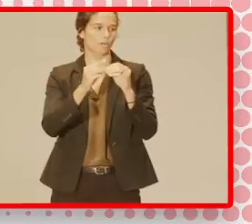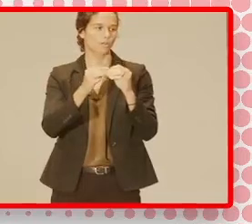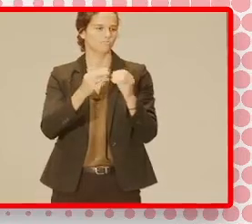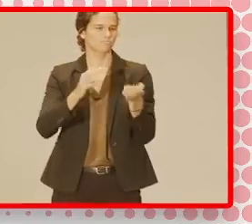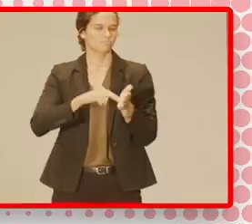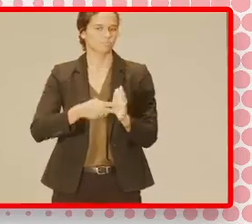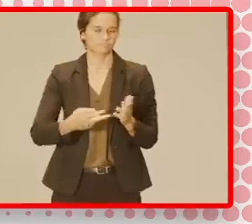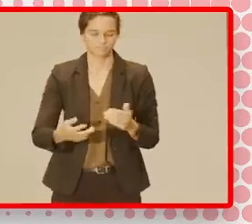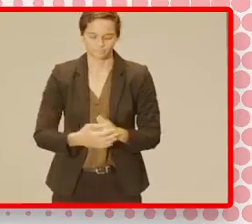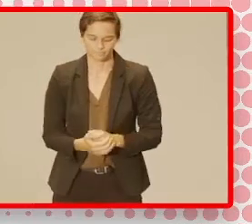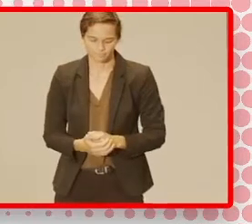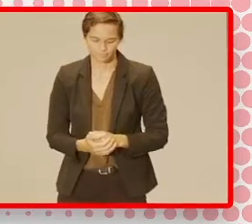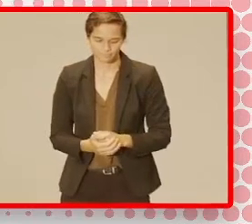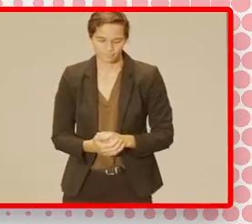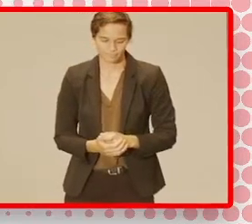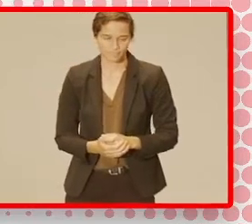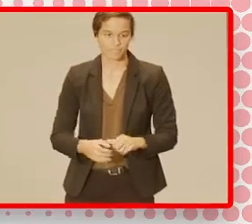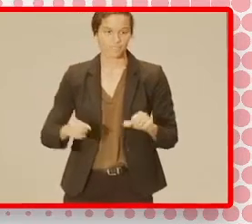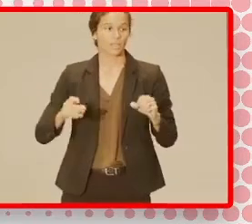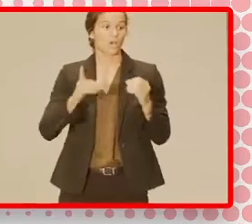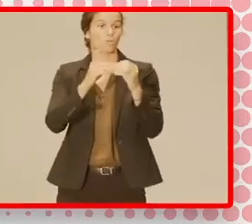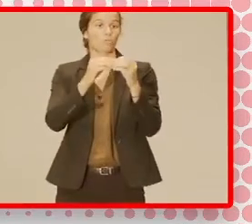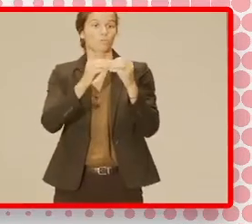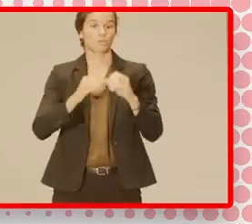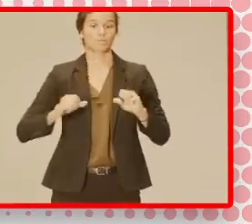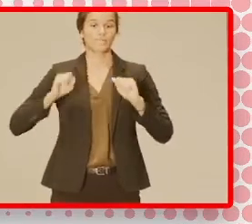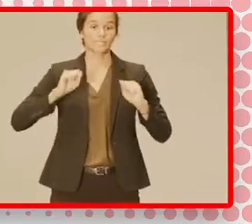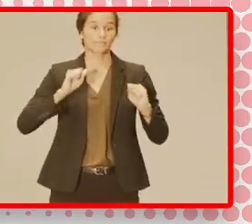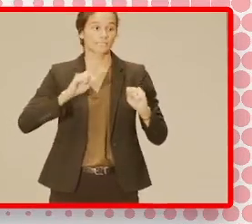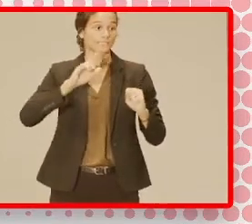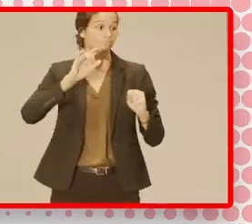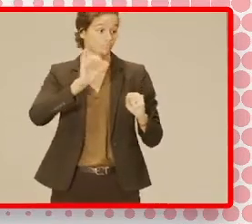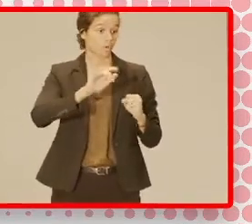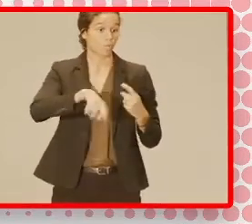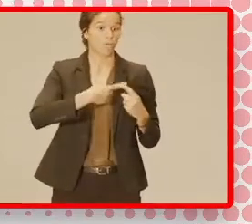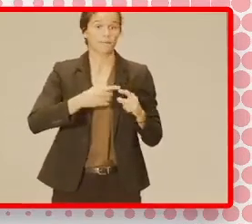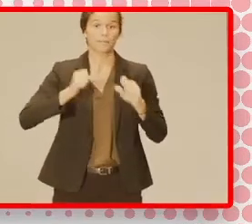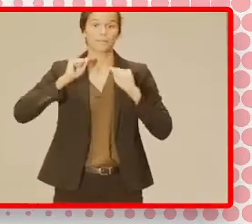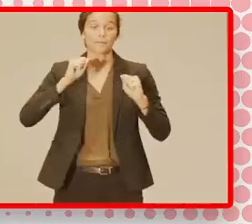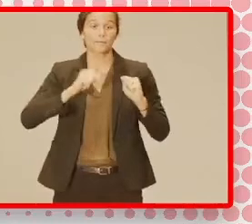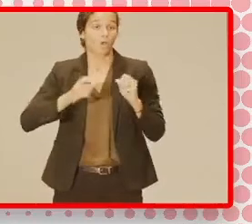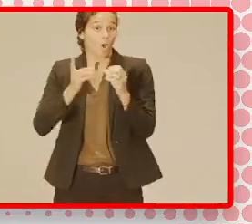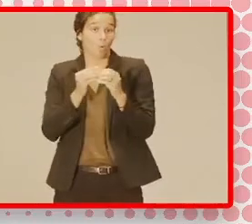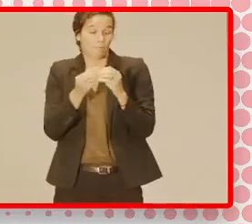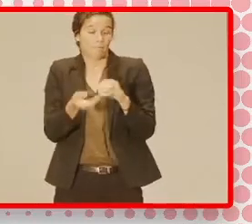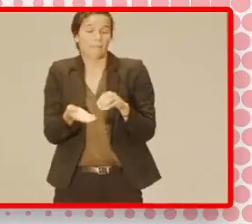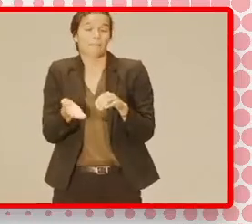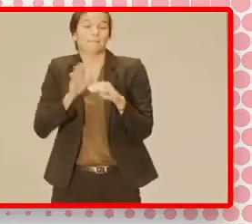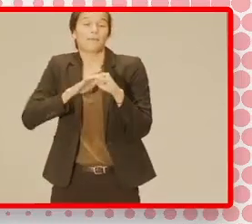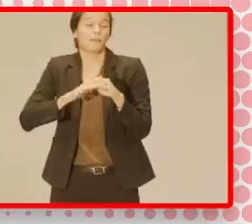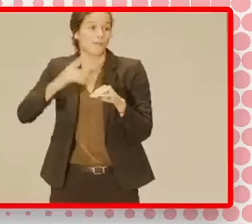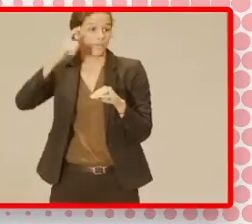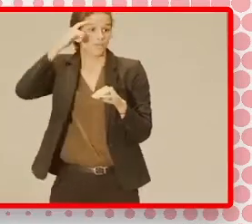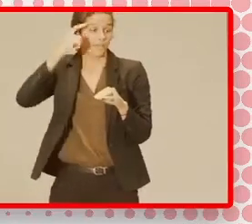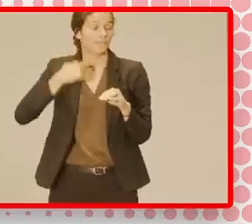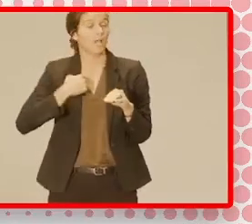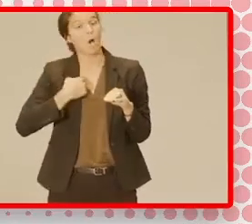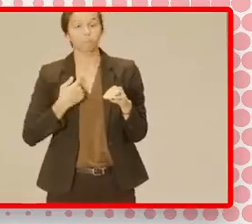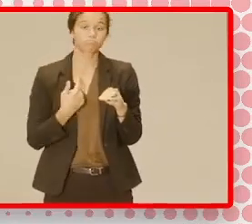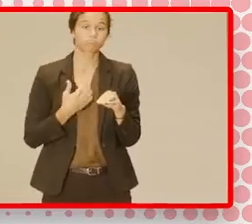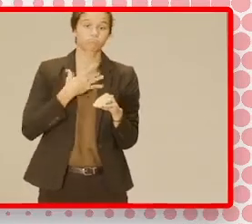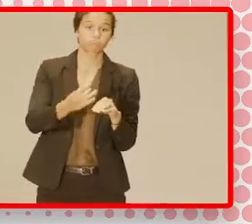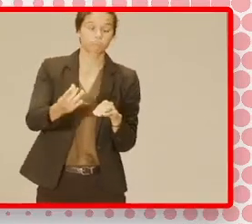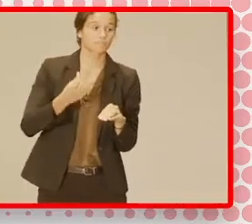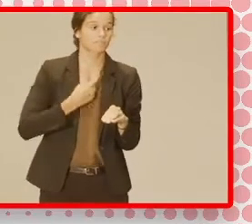that stimulates endorphins in the brain. So when you do just more of something, the brain likes that. It triggers a little